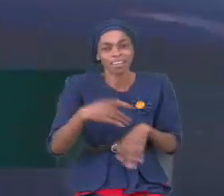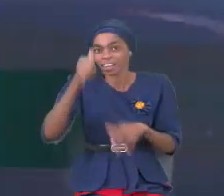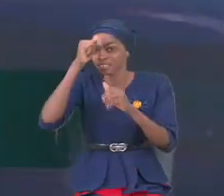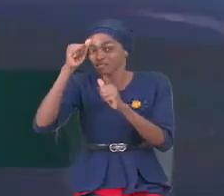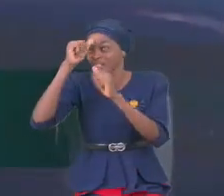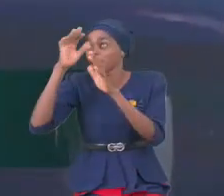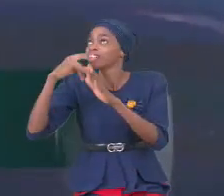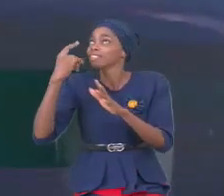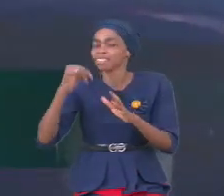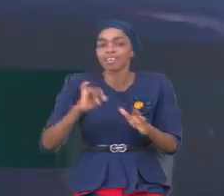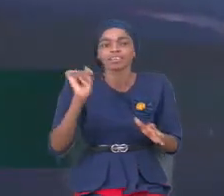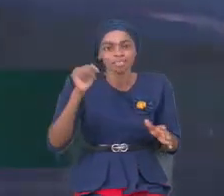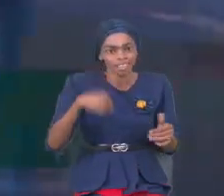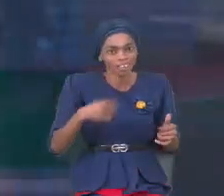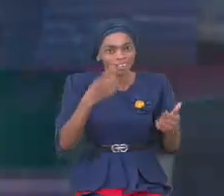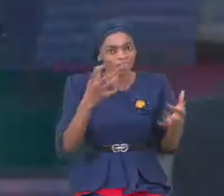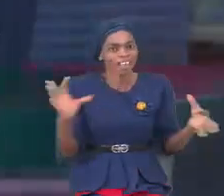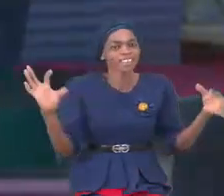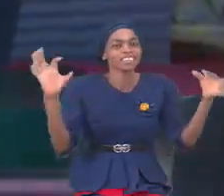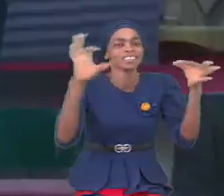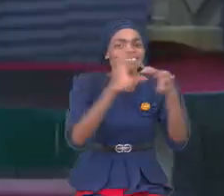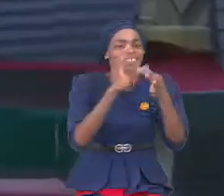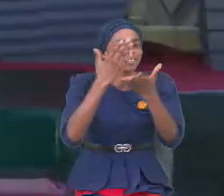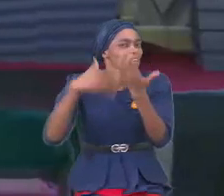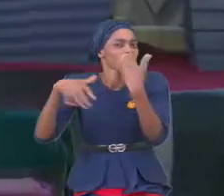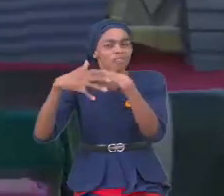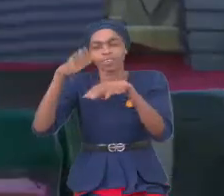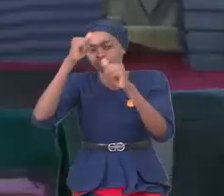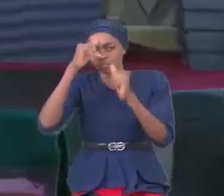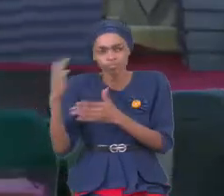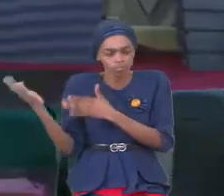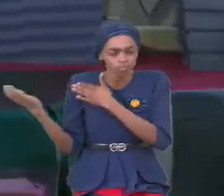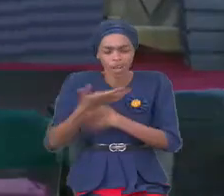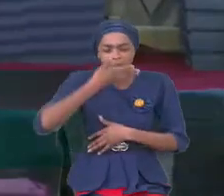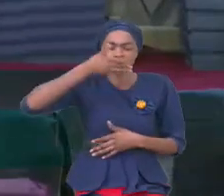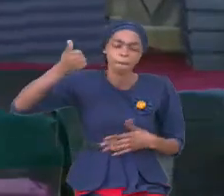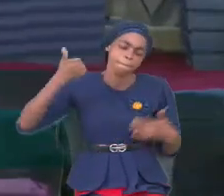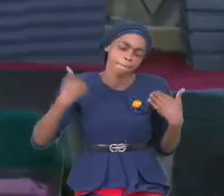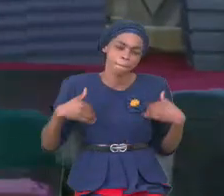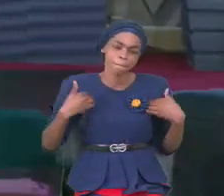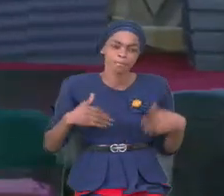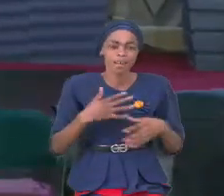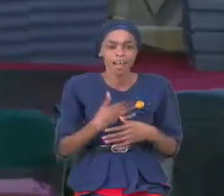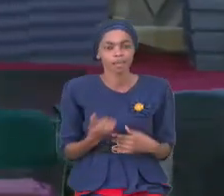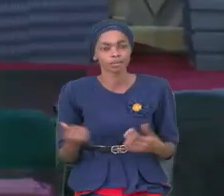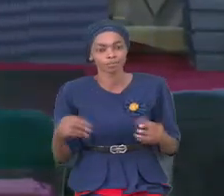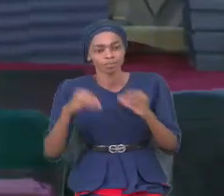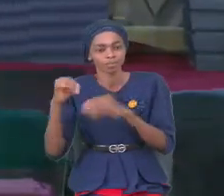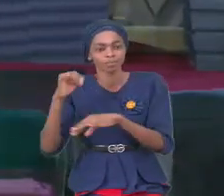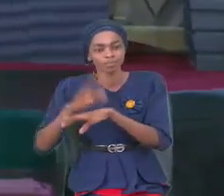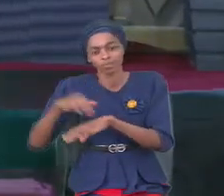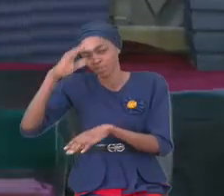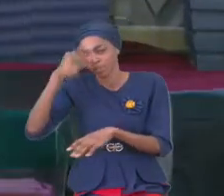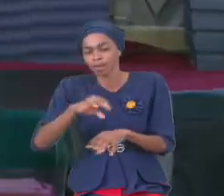Bring forth the best robes and put it on him, and put a ring of assurance,